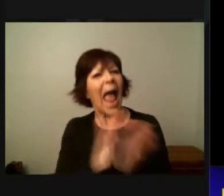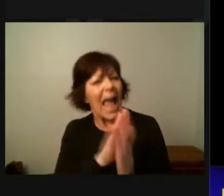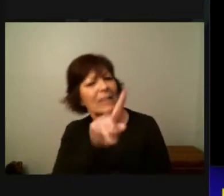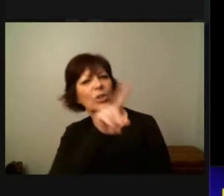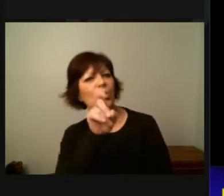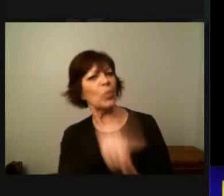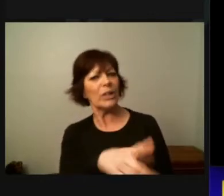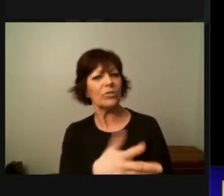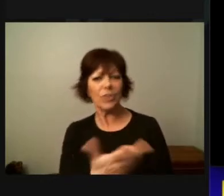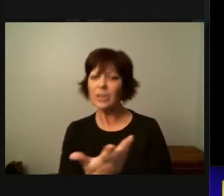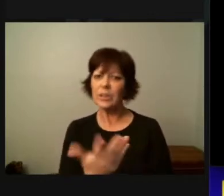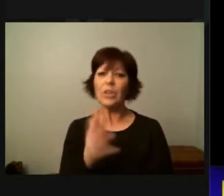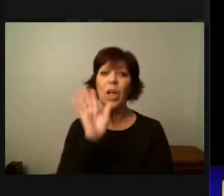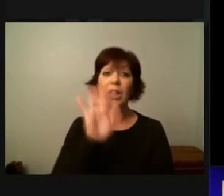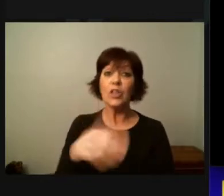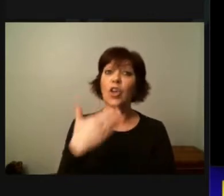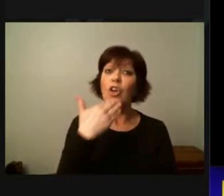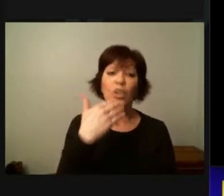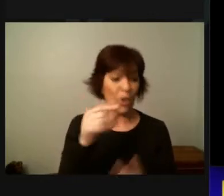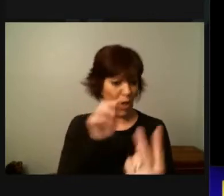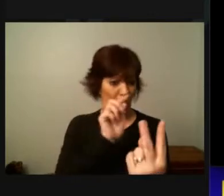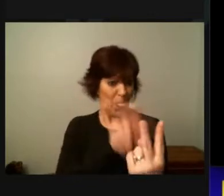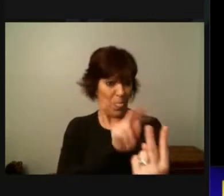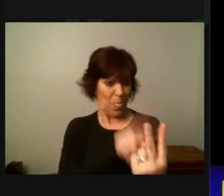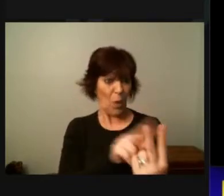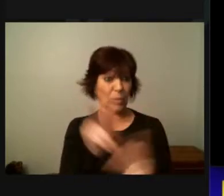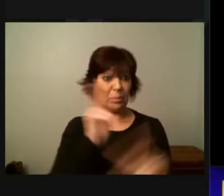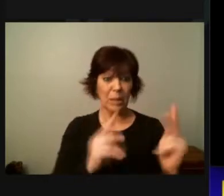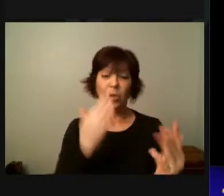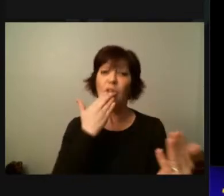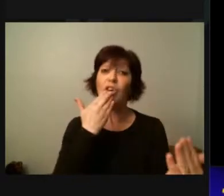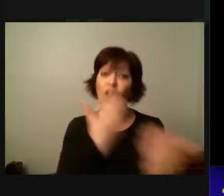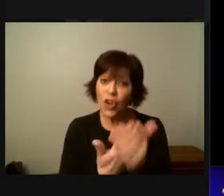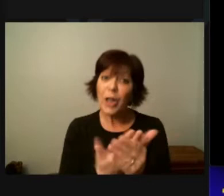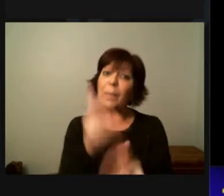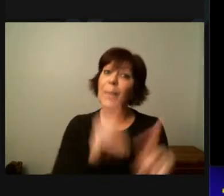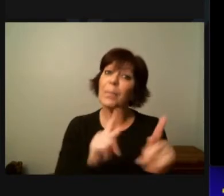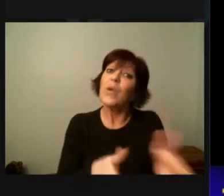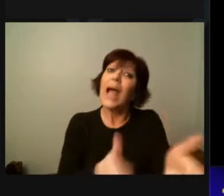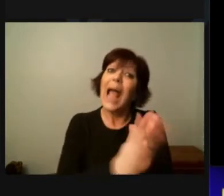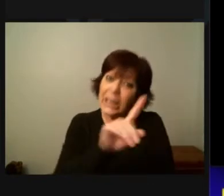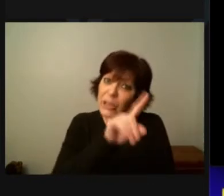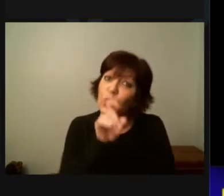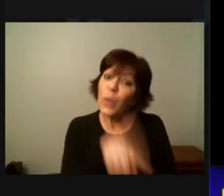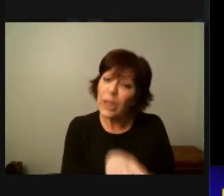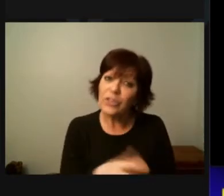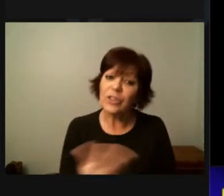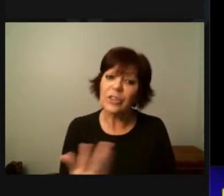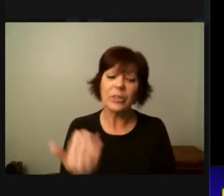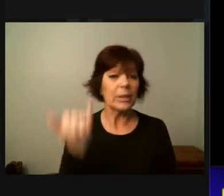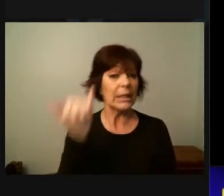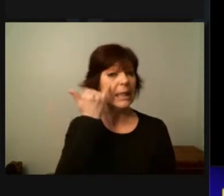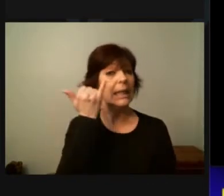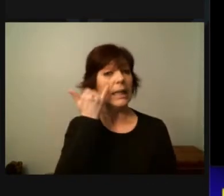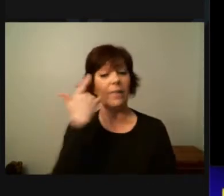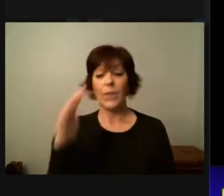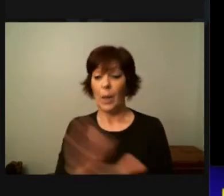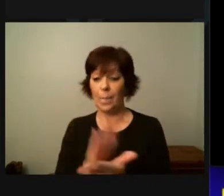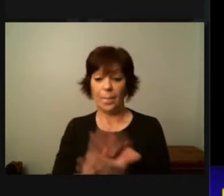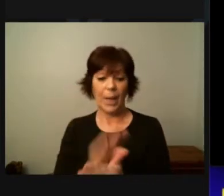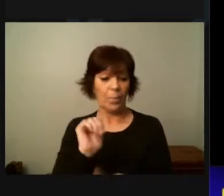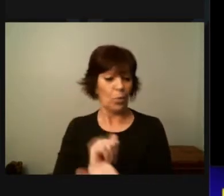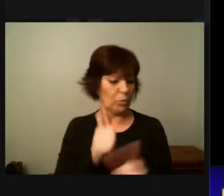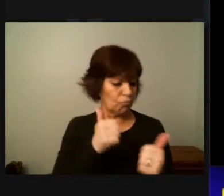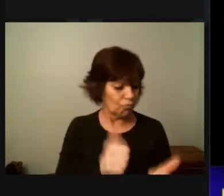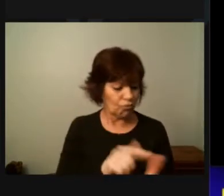Those are two really good people to answer any questions you have. So if all of the paperwork is in order